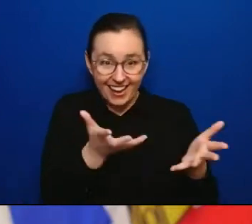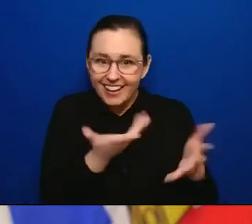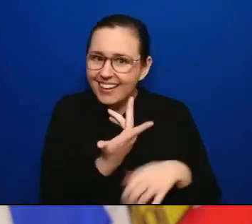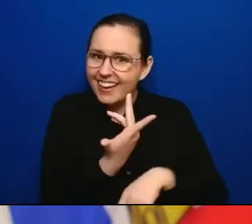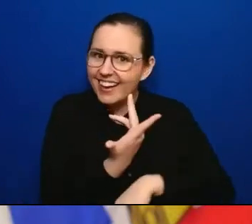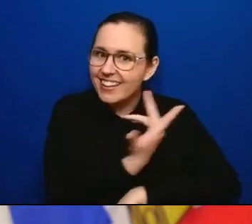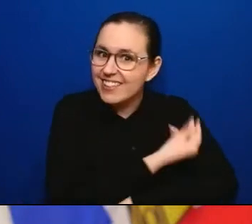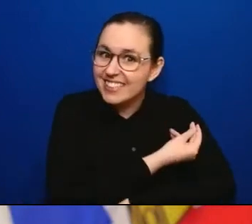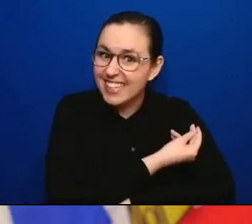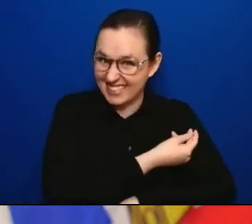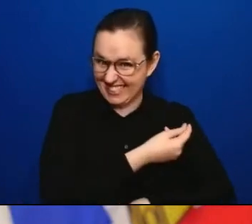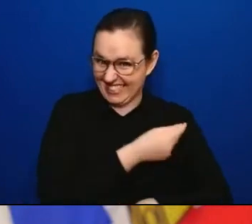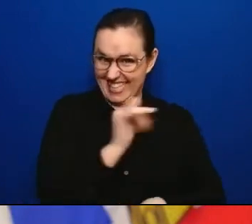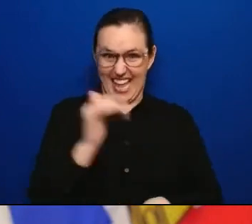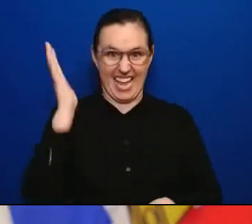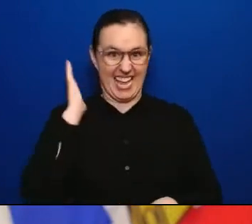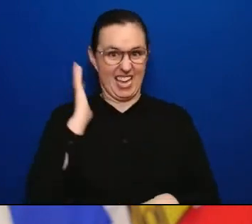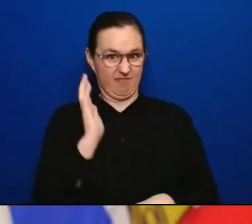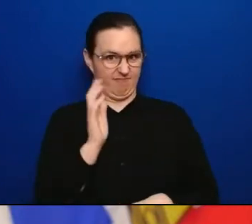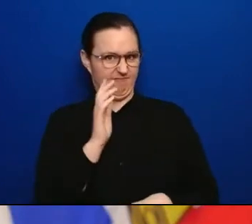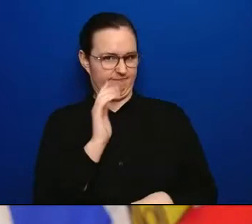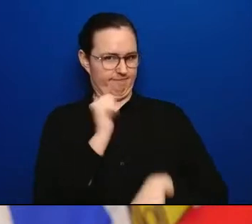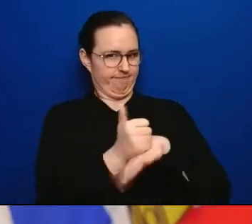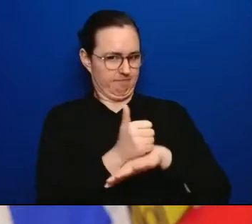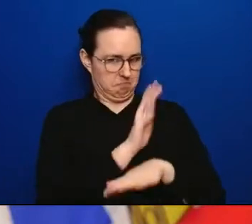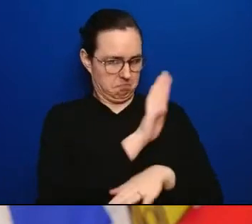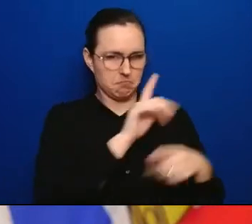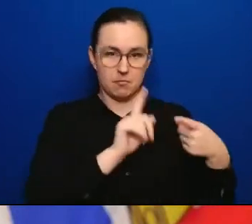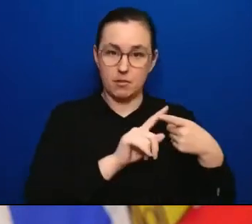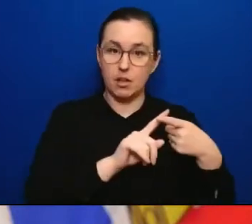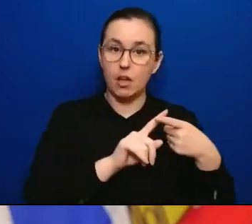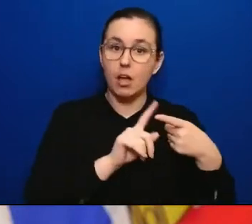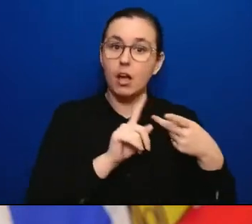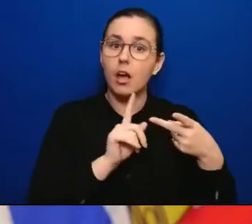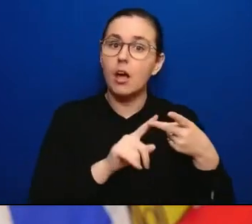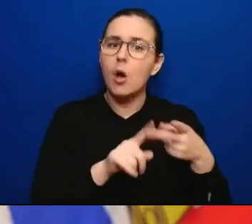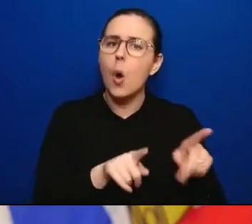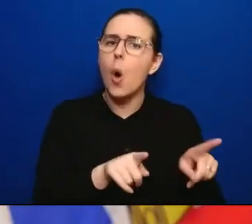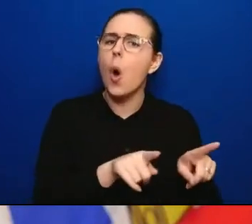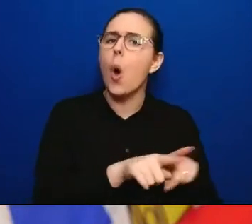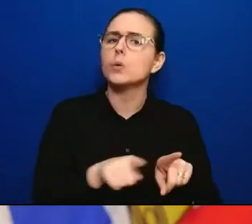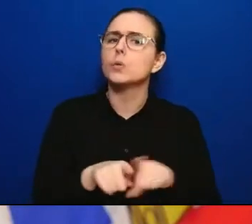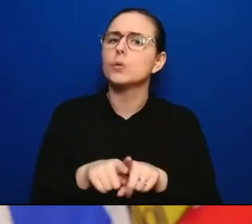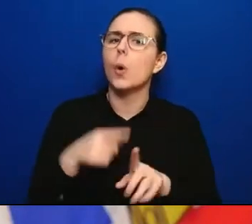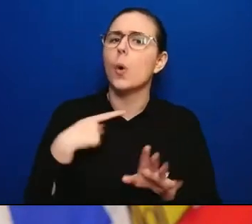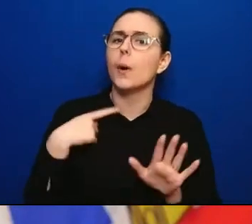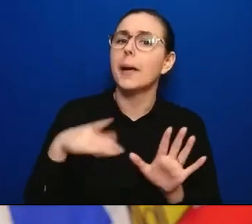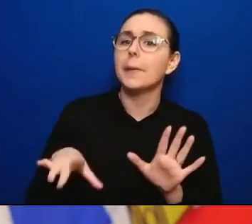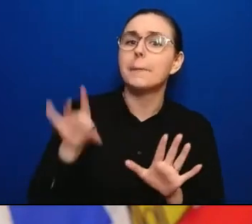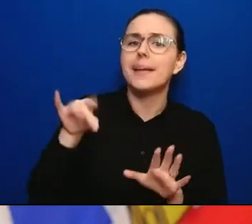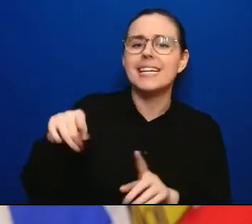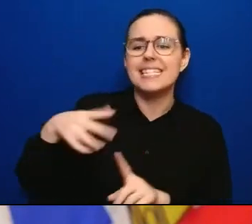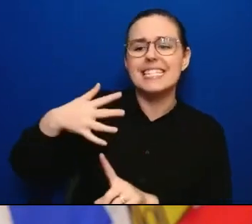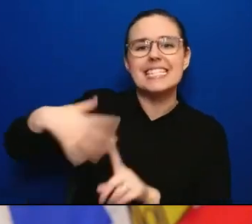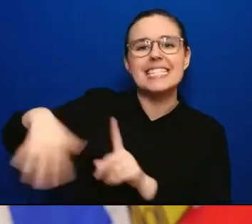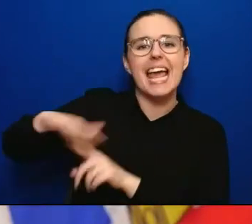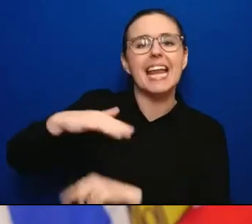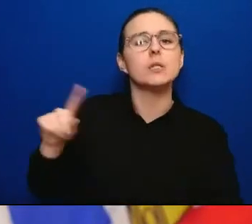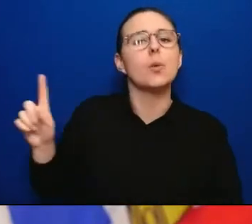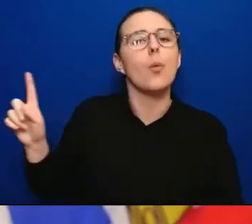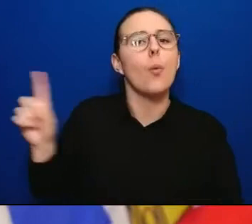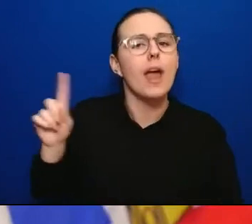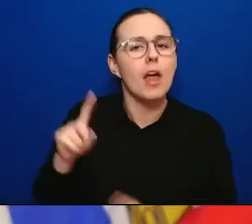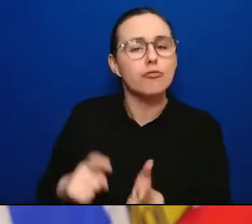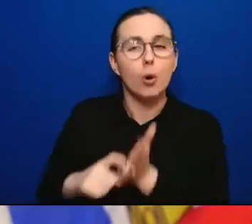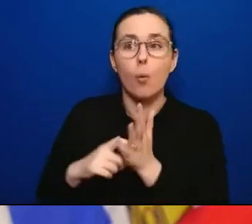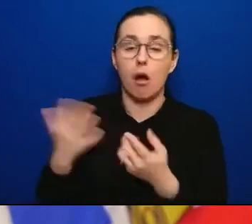That was really important, especially at first. But it's also all of those settings, and we chose those particularly, are